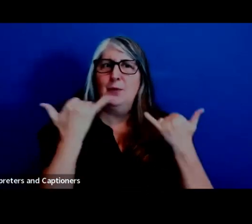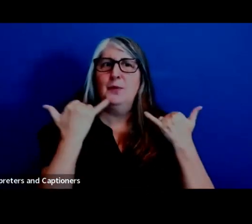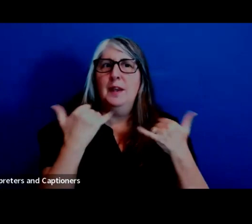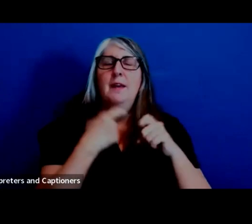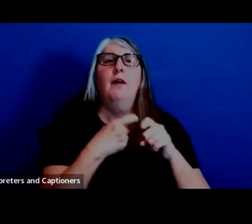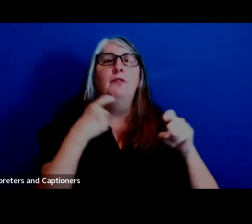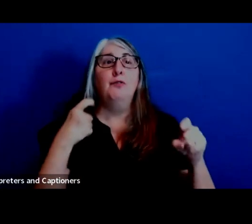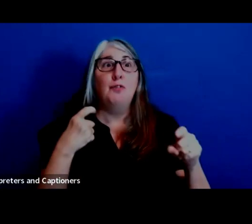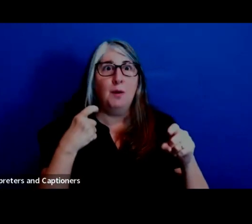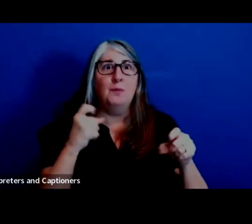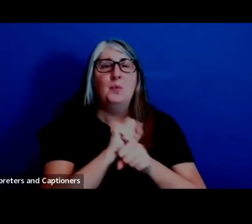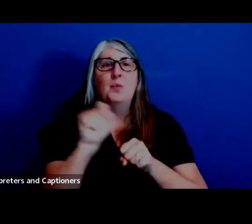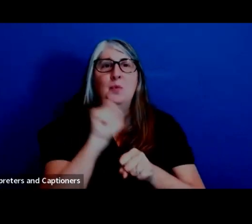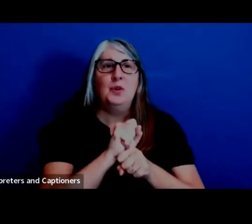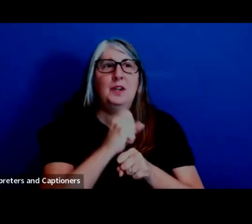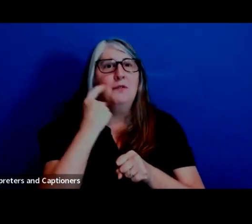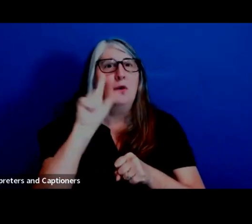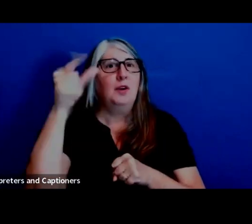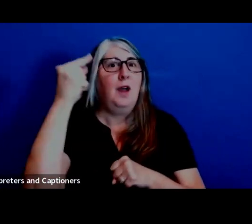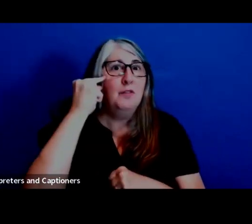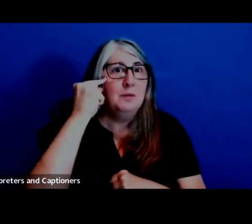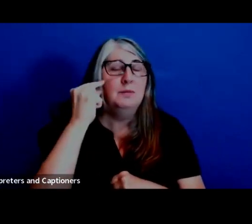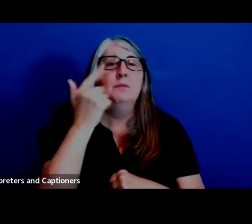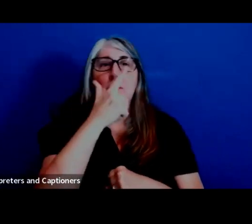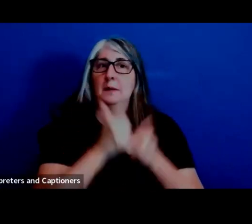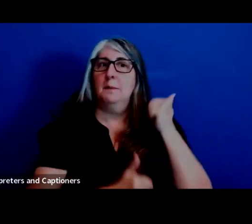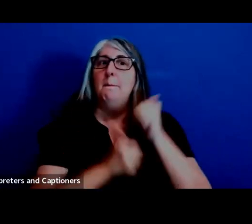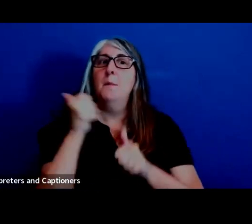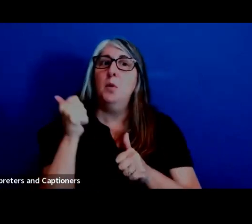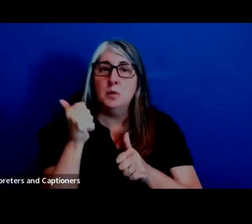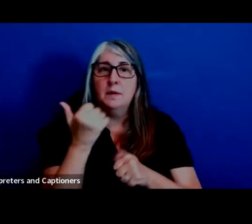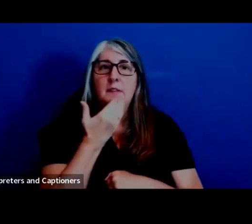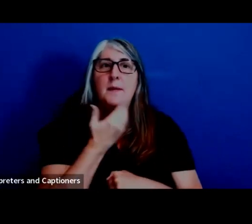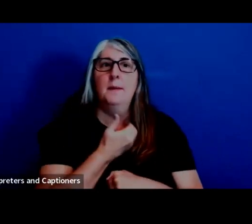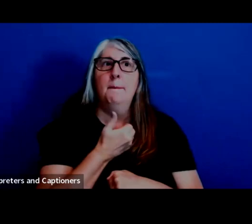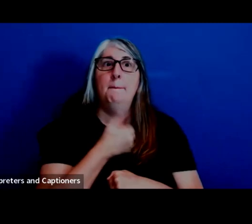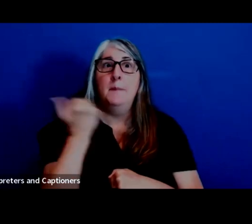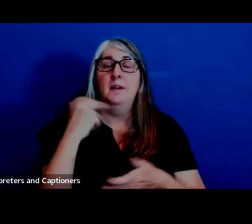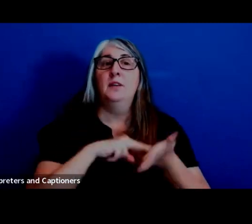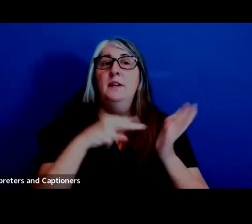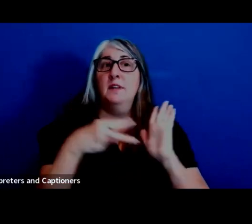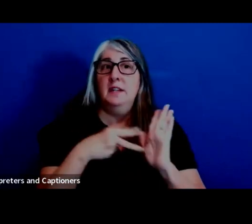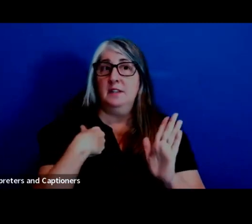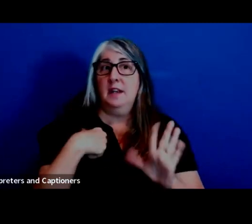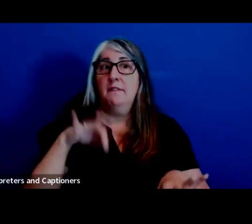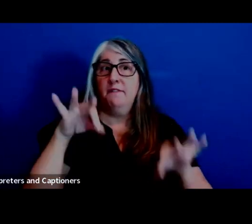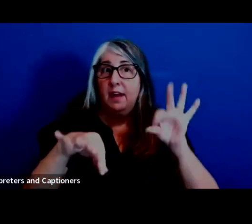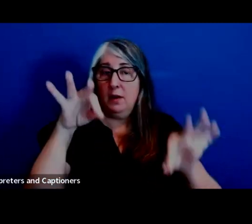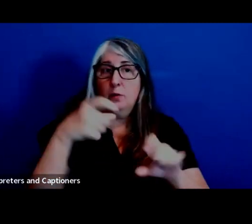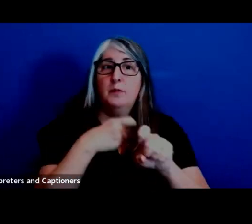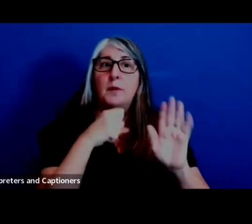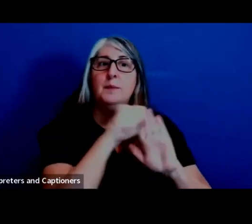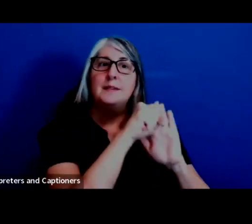from working for the government, because most of the better definitions I found were from